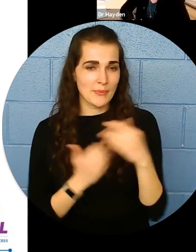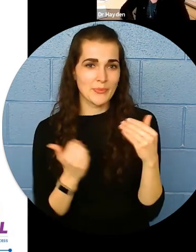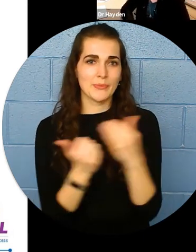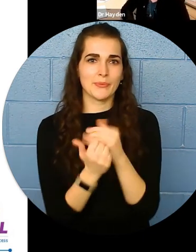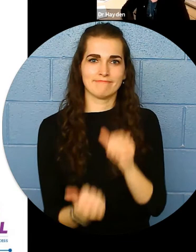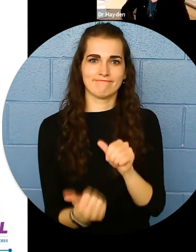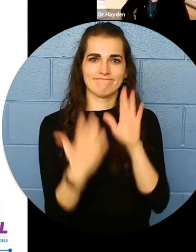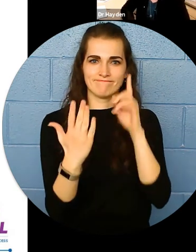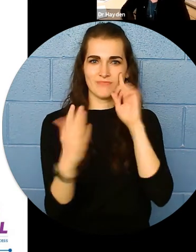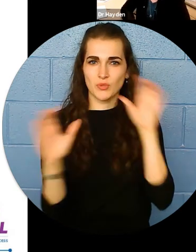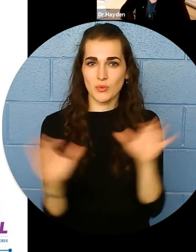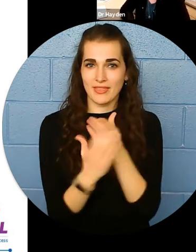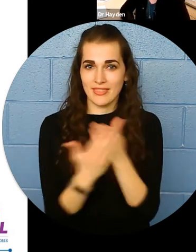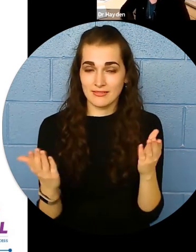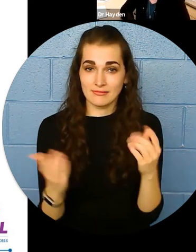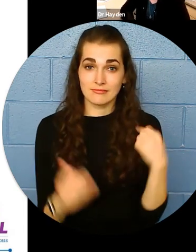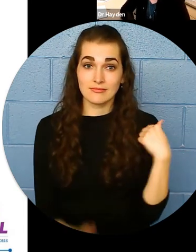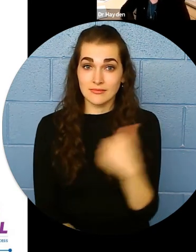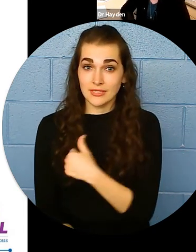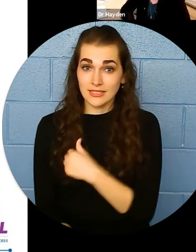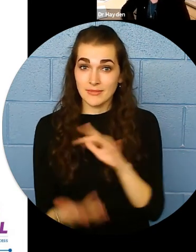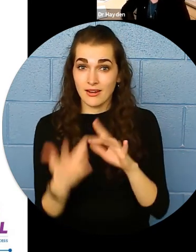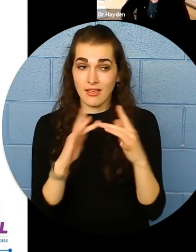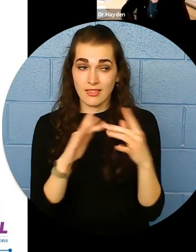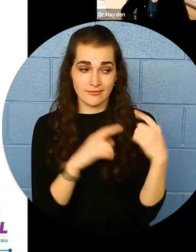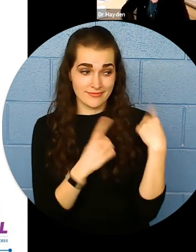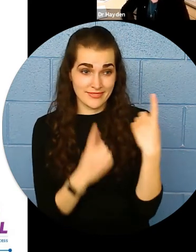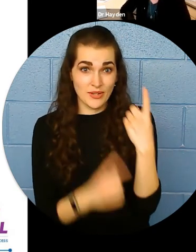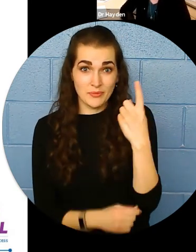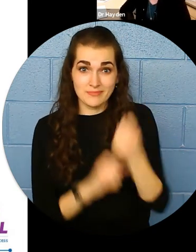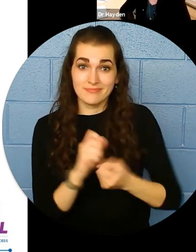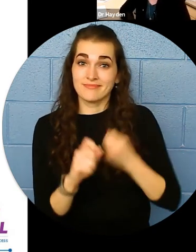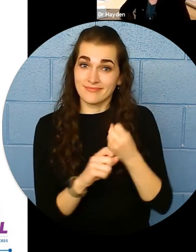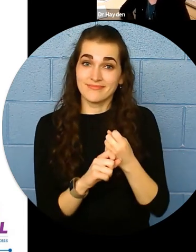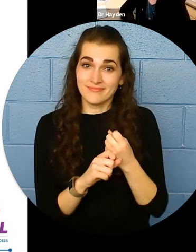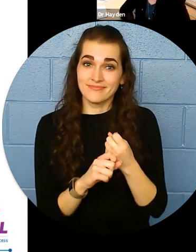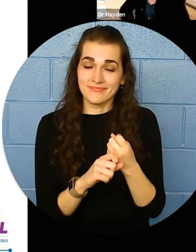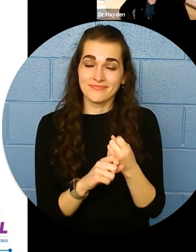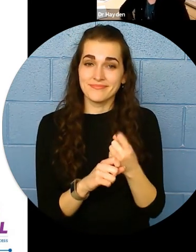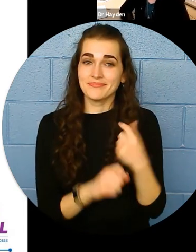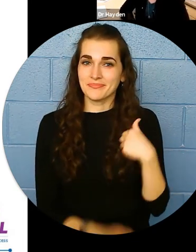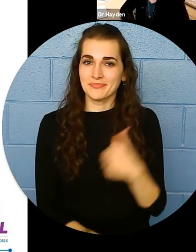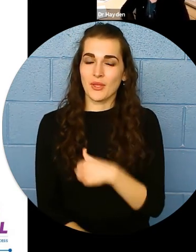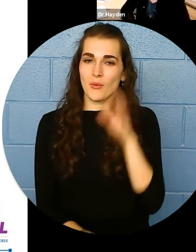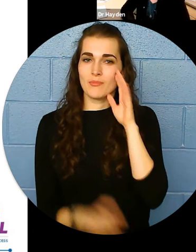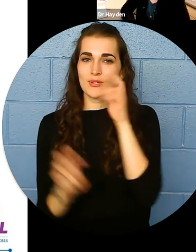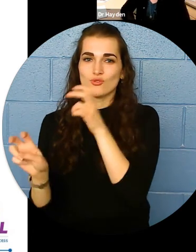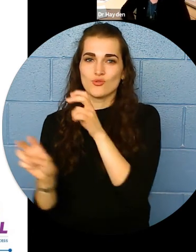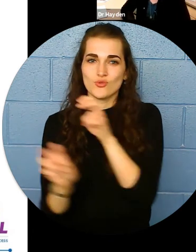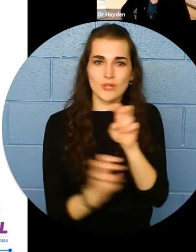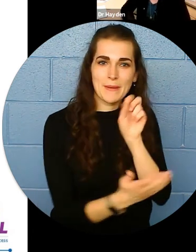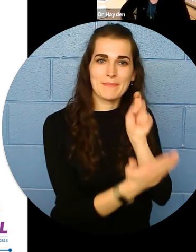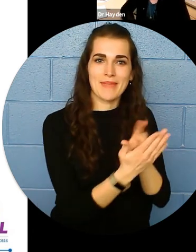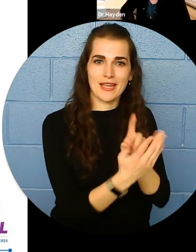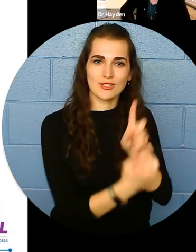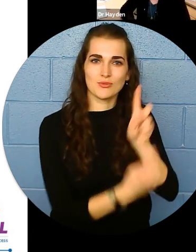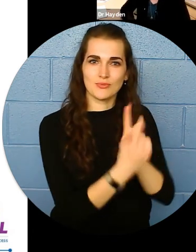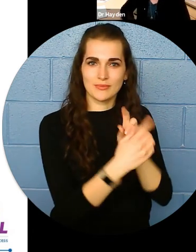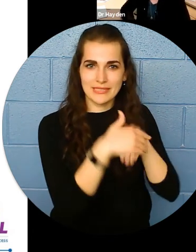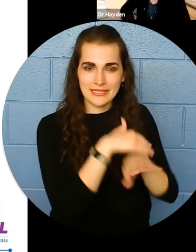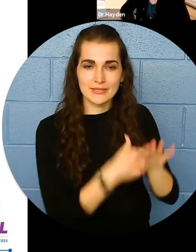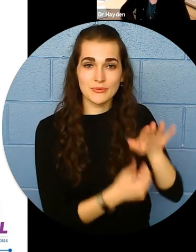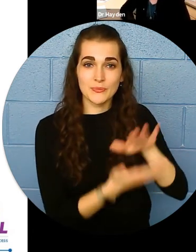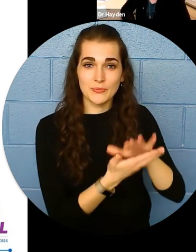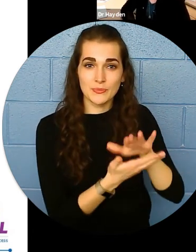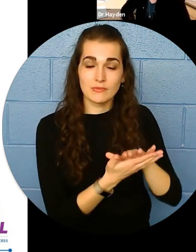doing things. We have been online now for a year, and so we are going to be transitioning back into the building.